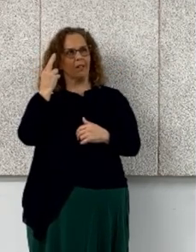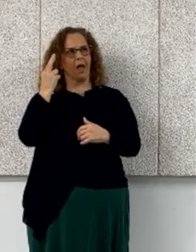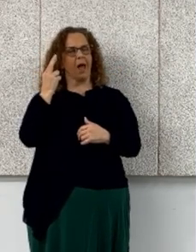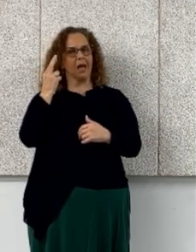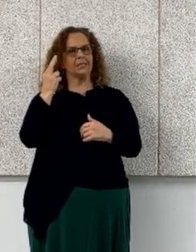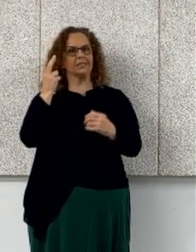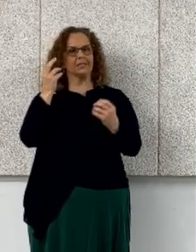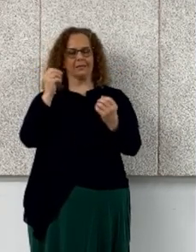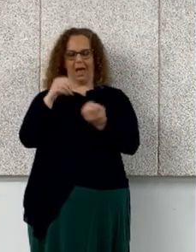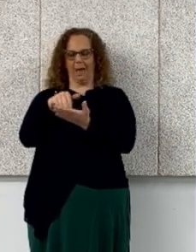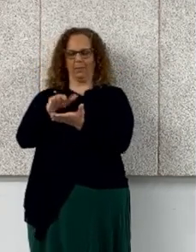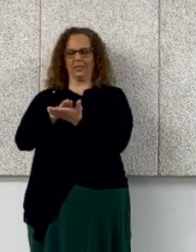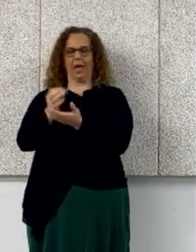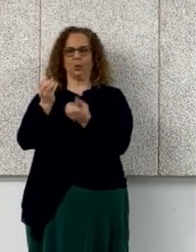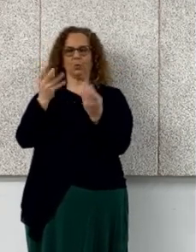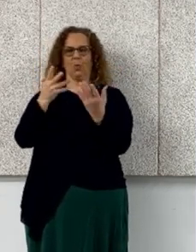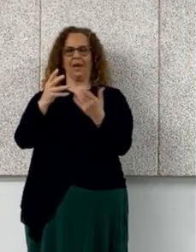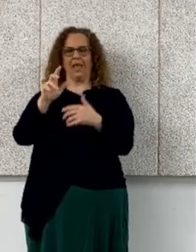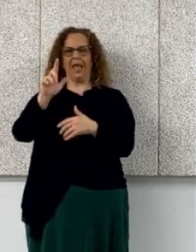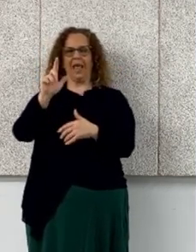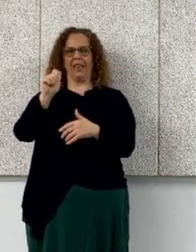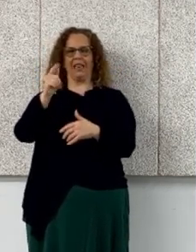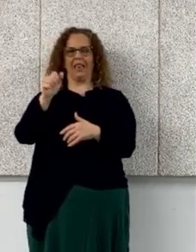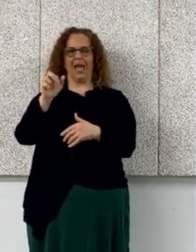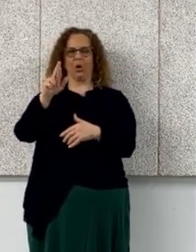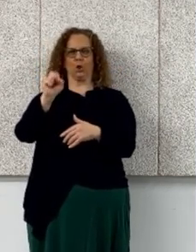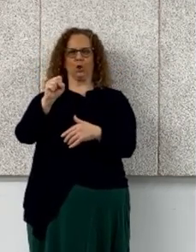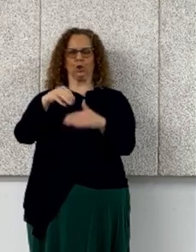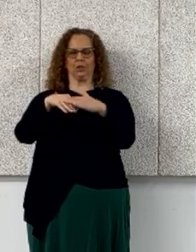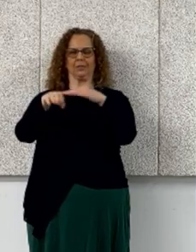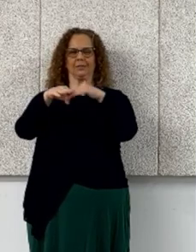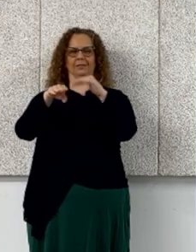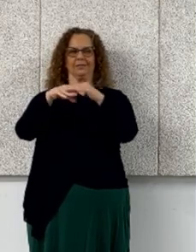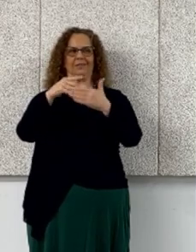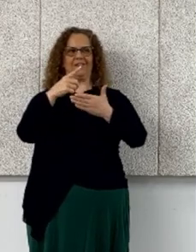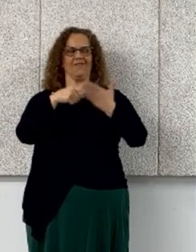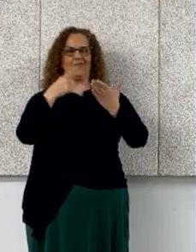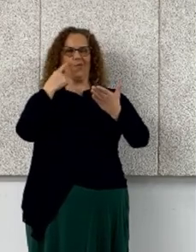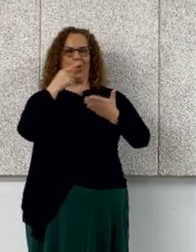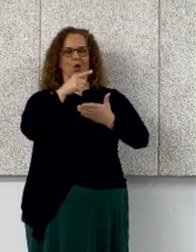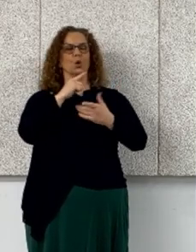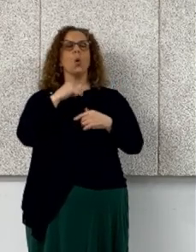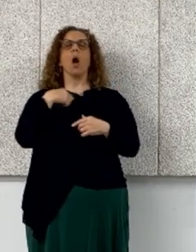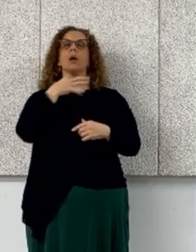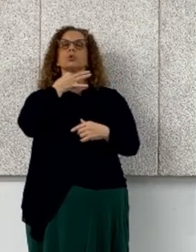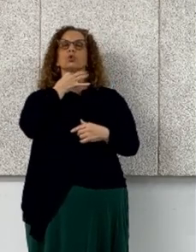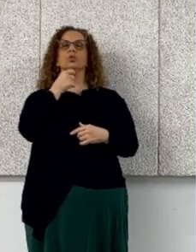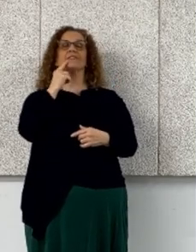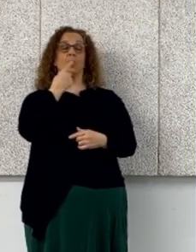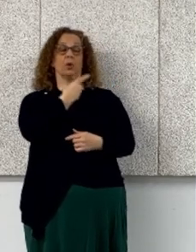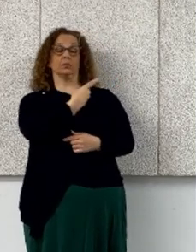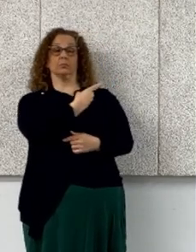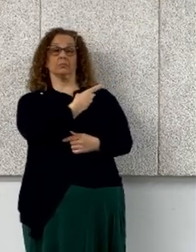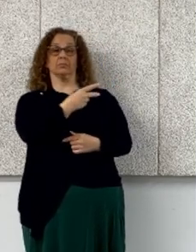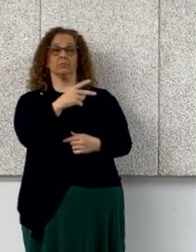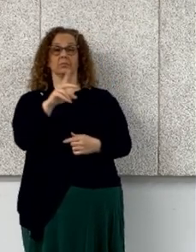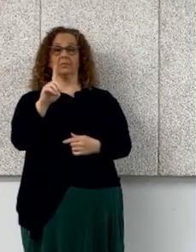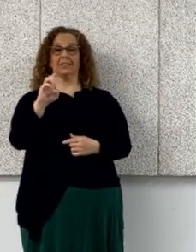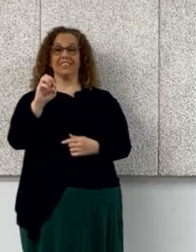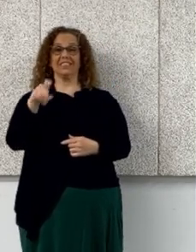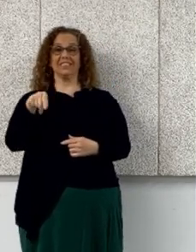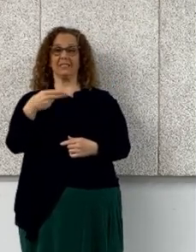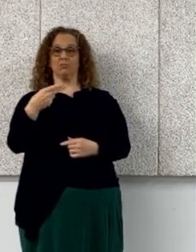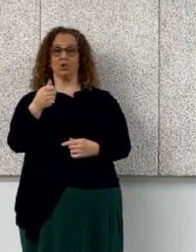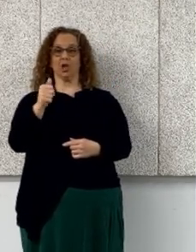wrote it down, too many layers between you and what you like to do. And for Deeksha and Will, I wonder, in the decision to take on